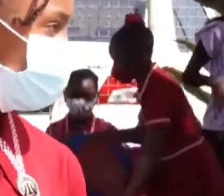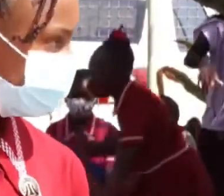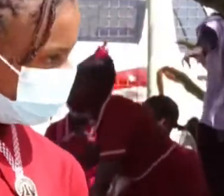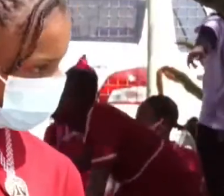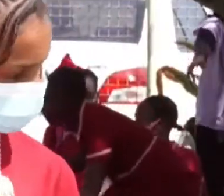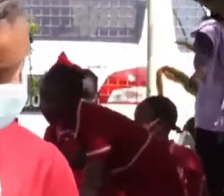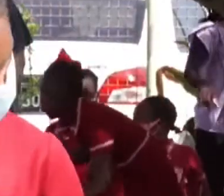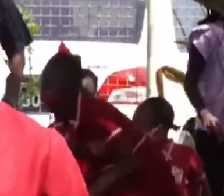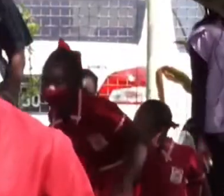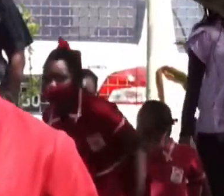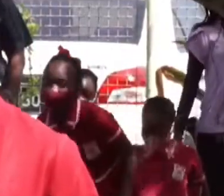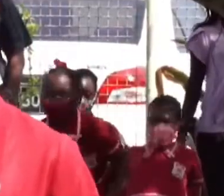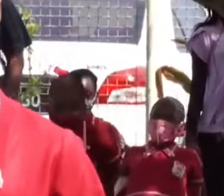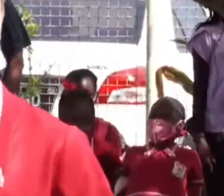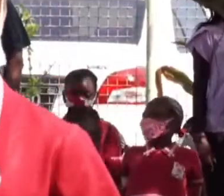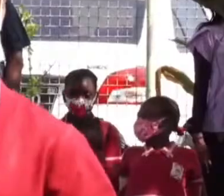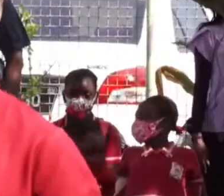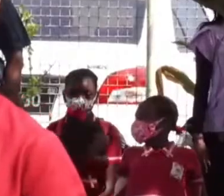Read it again.